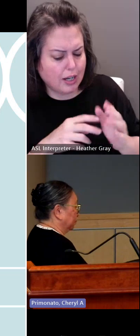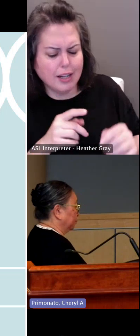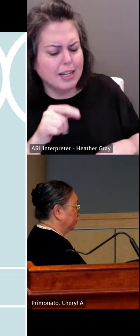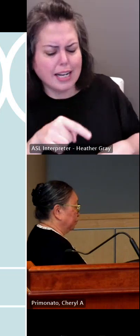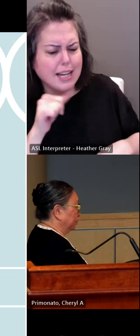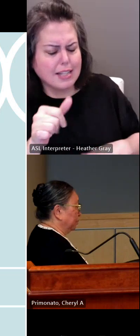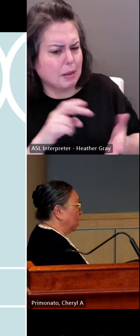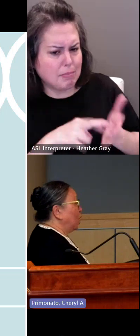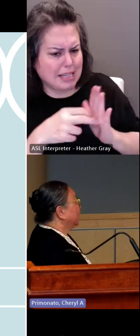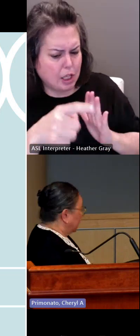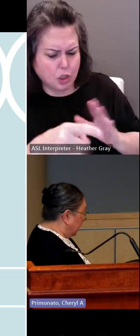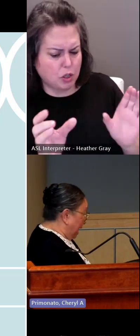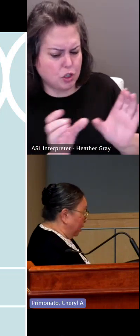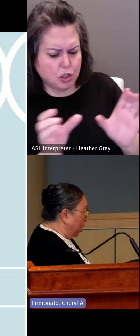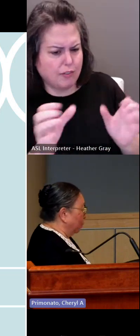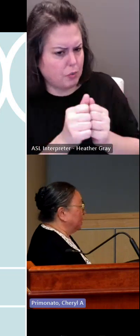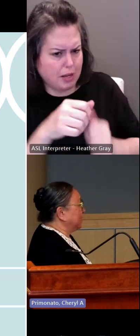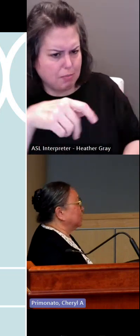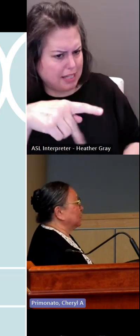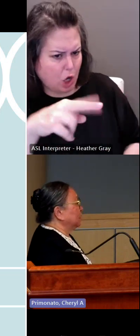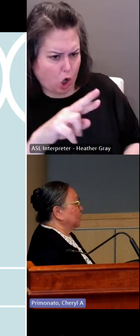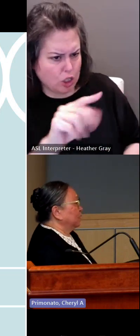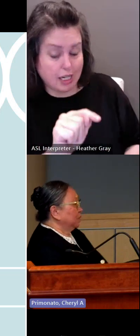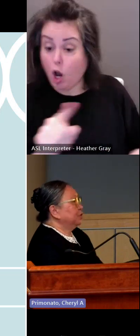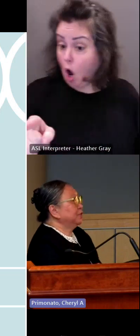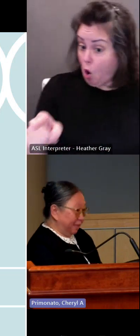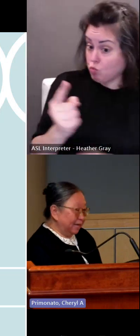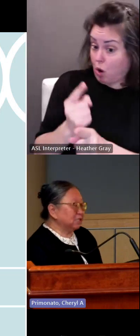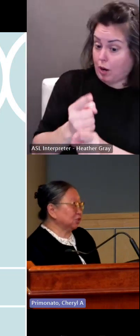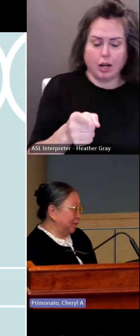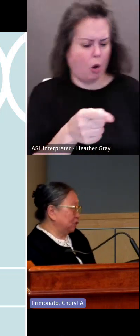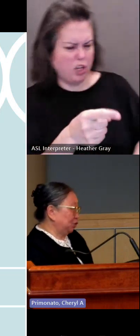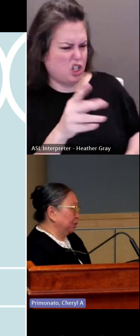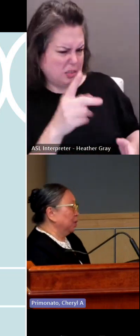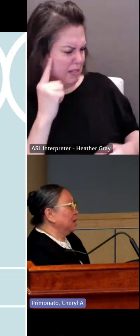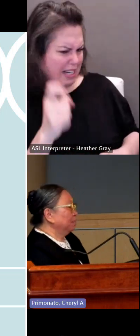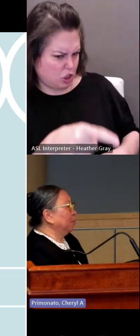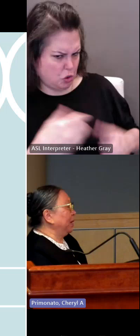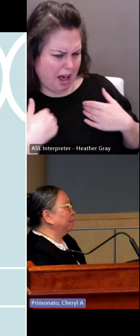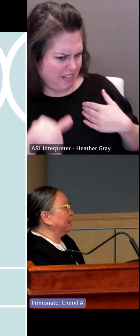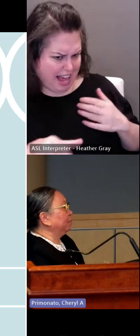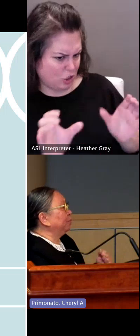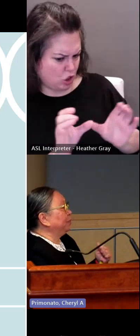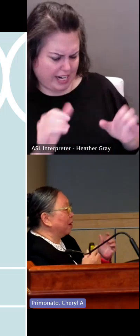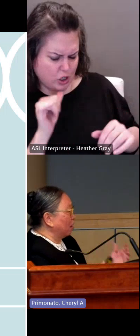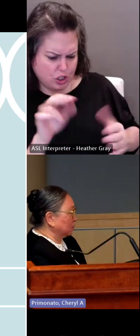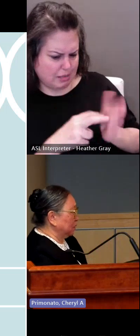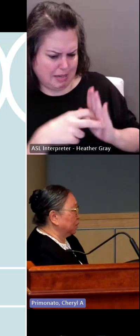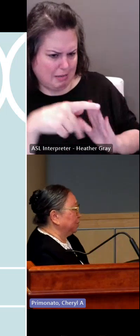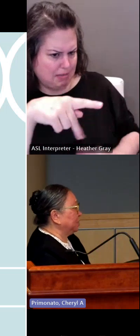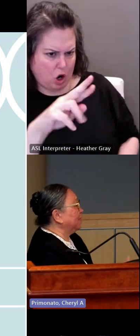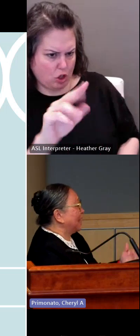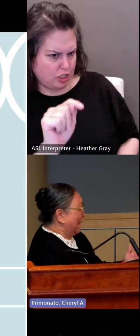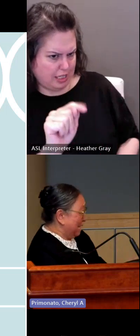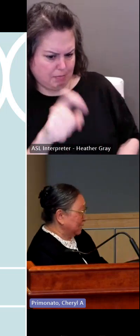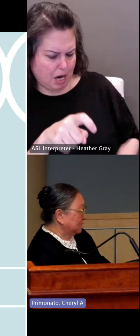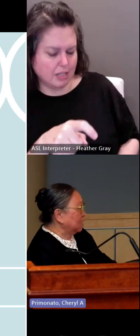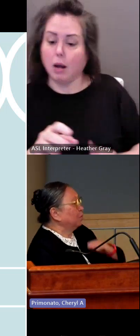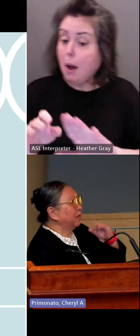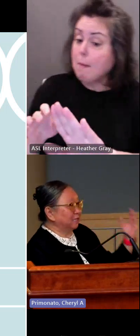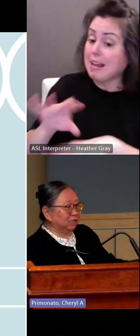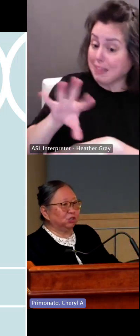guarantee. It does not, no, but it does. Just because you're. That is true, but they are also included in